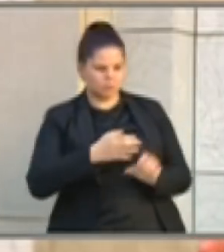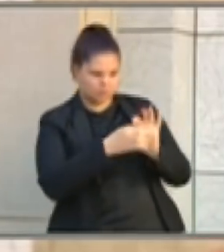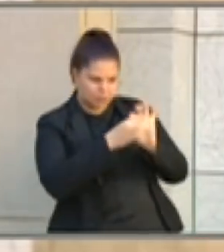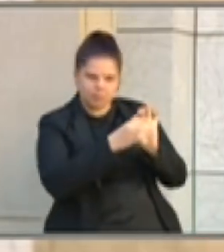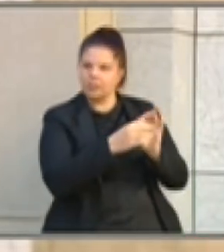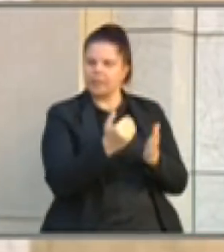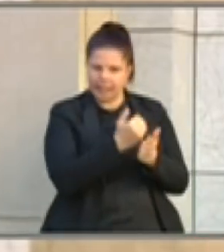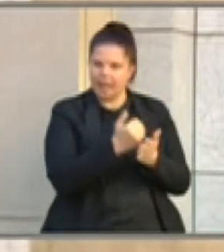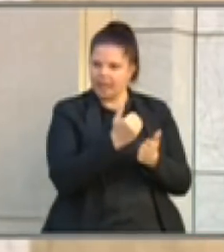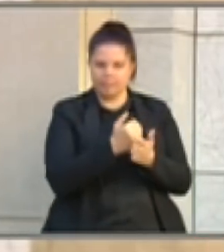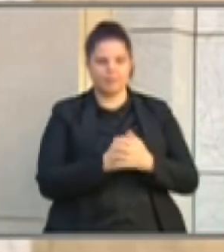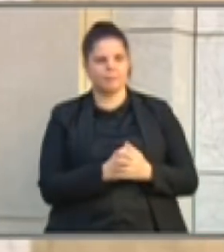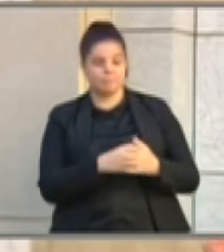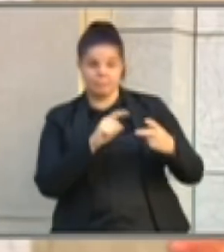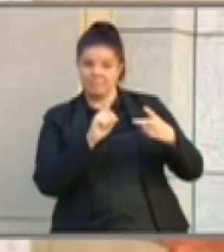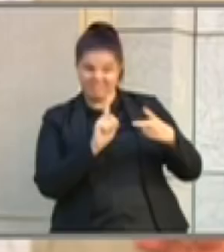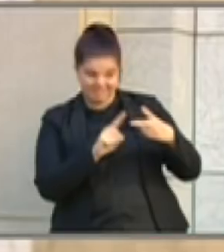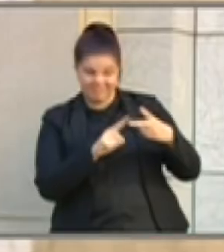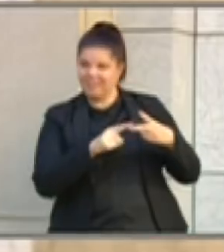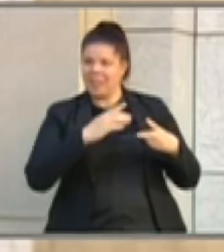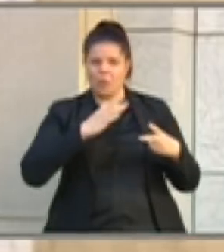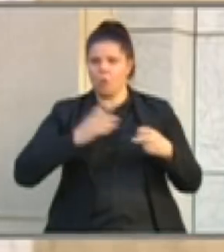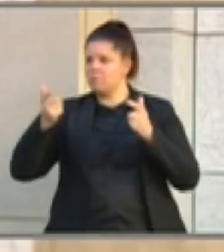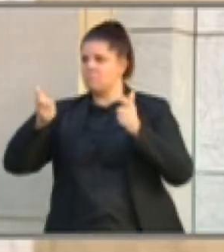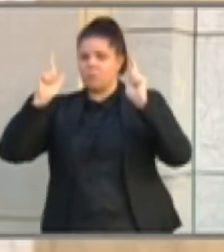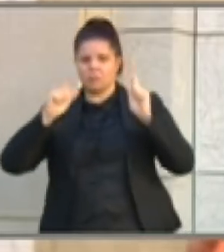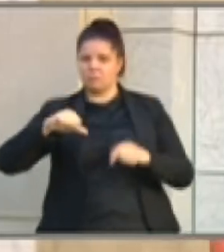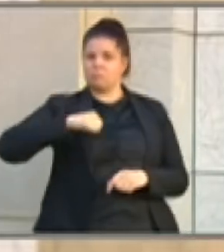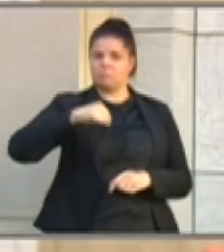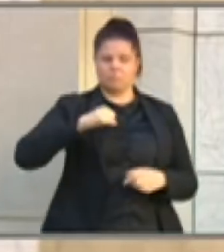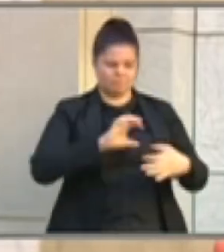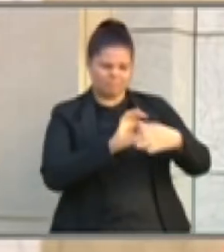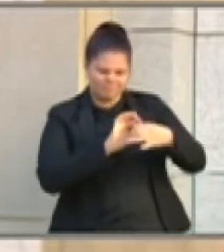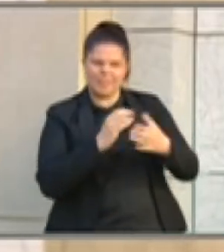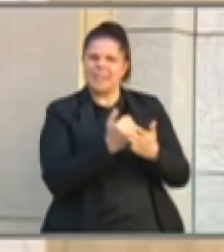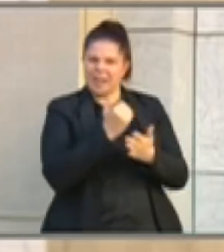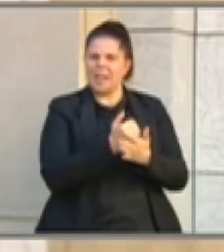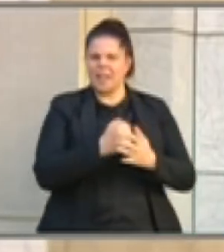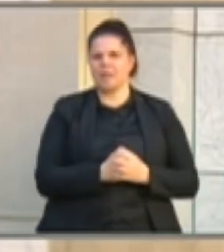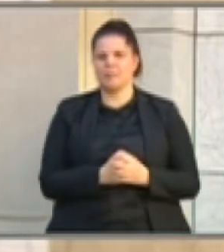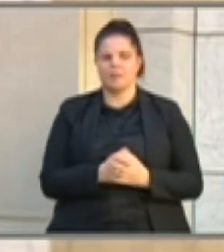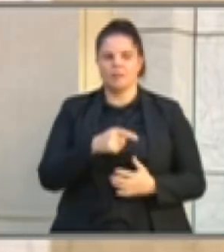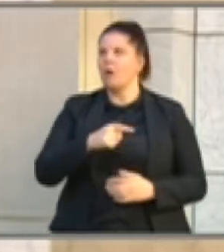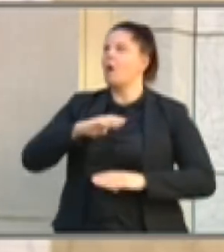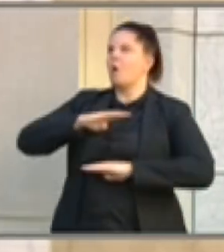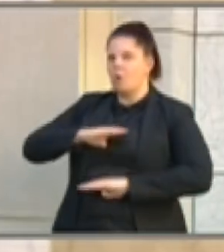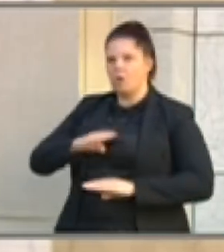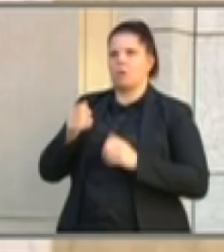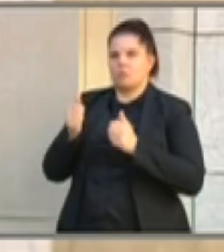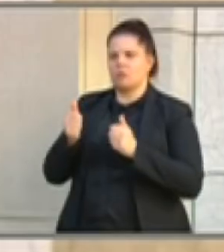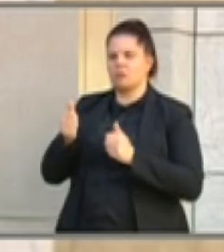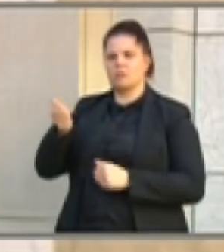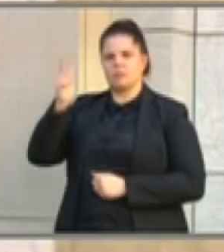connection between the employer and the employee, which will give great confidence to the employee. This is a